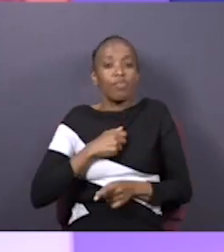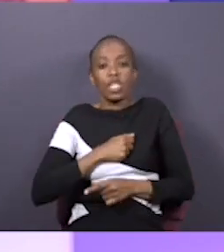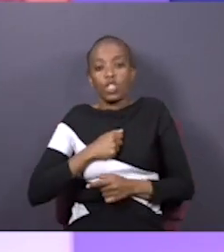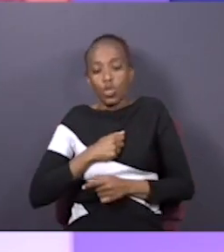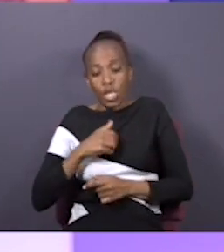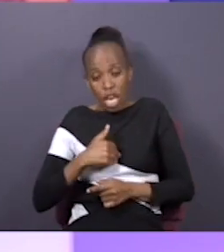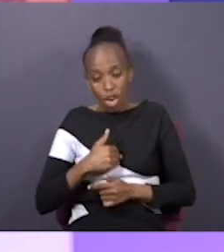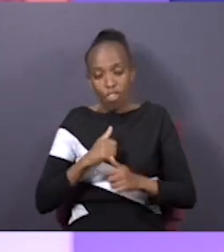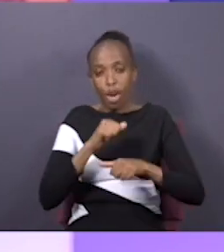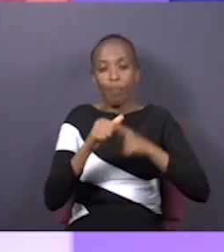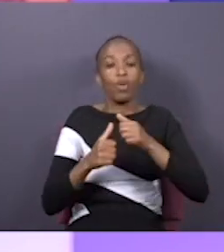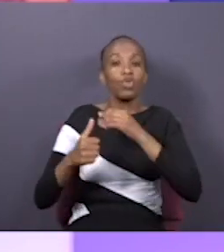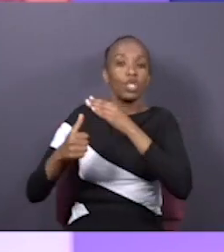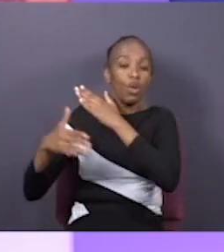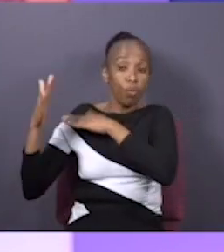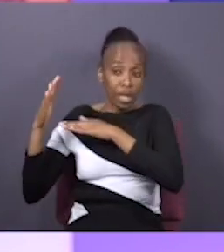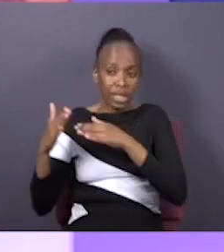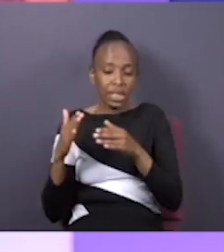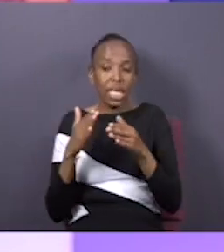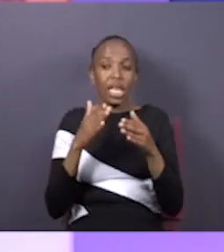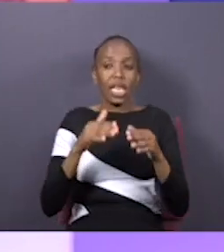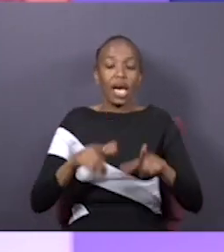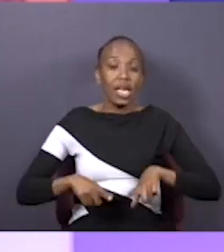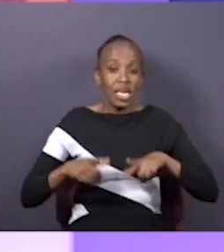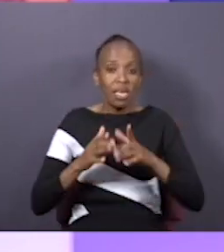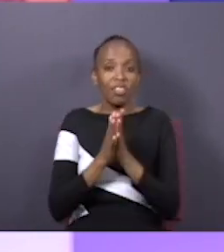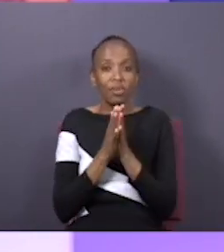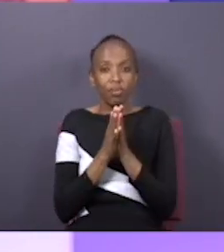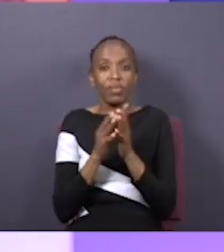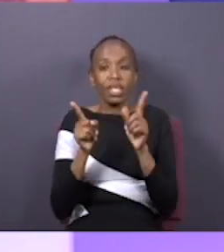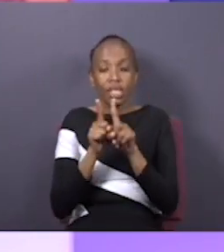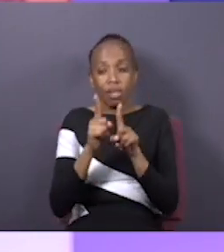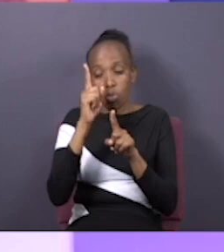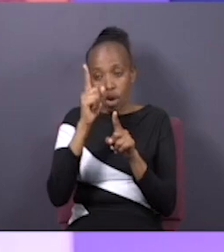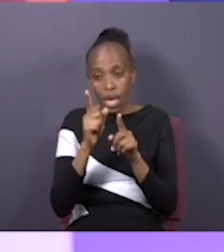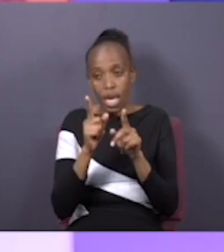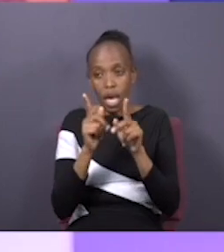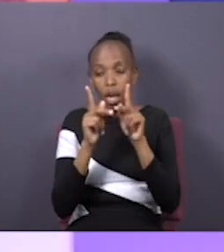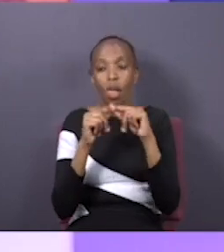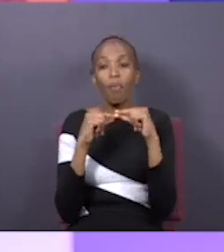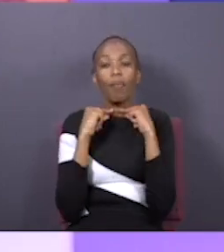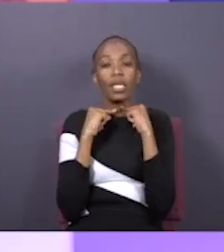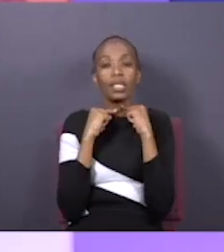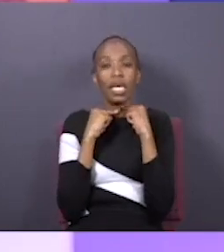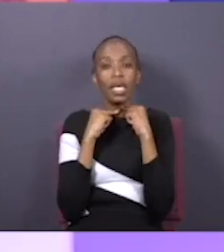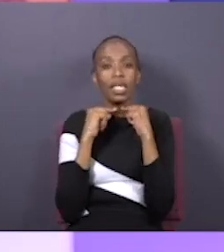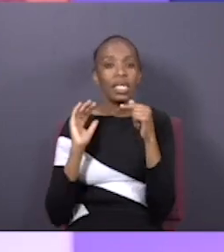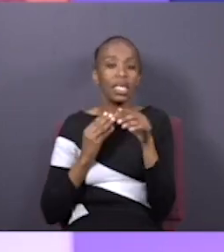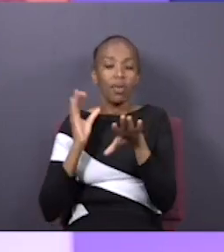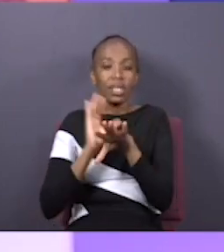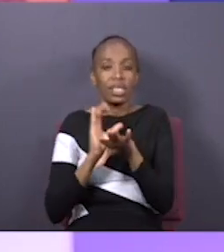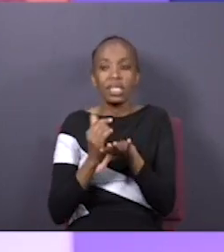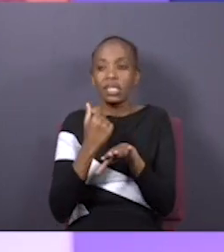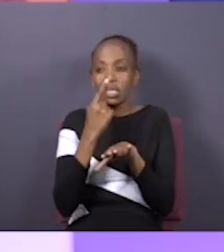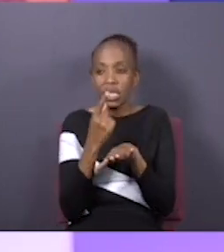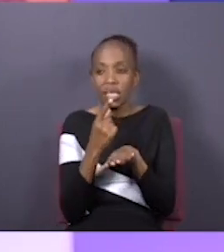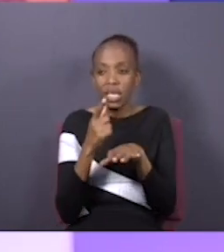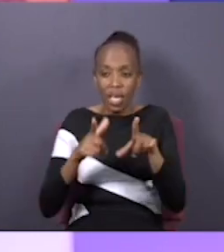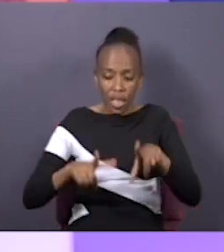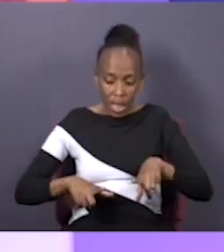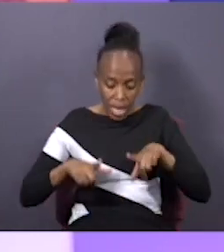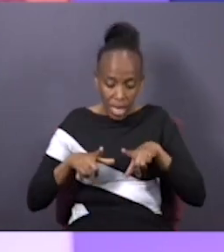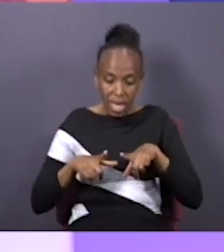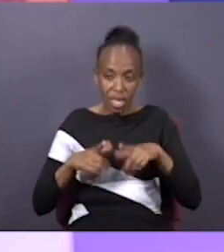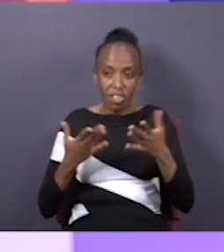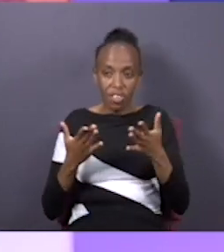have about the past, they are living, like one pastor in our church used to say, they